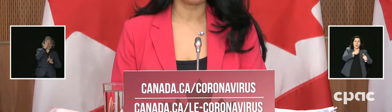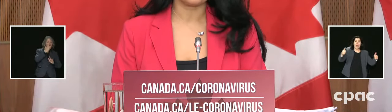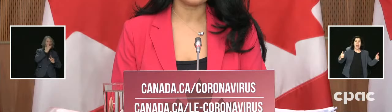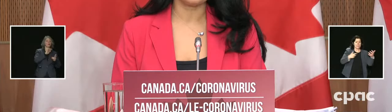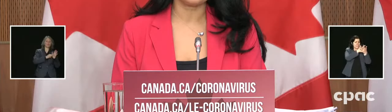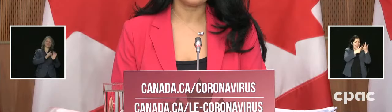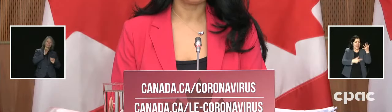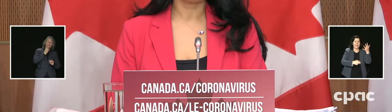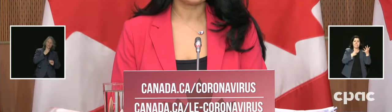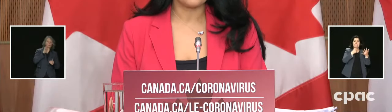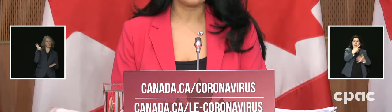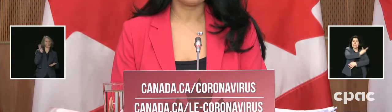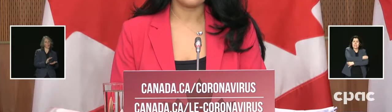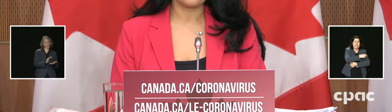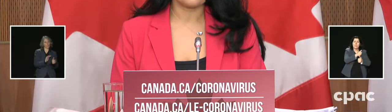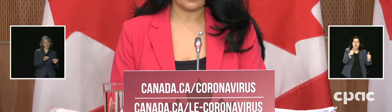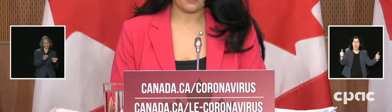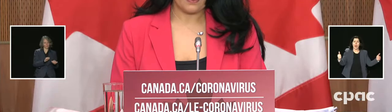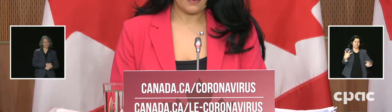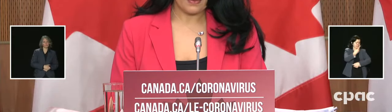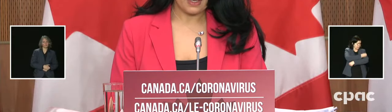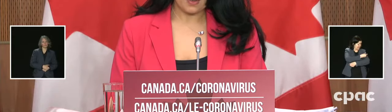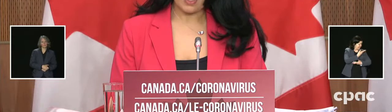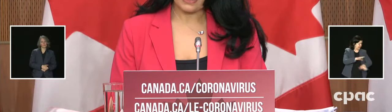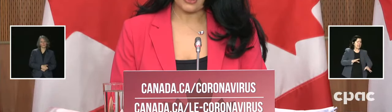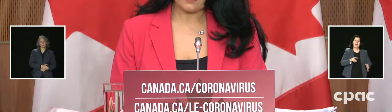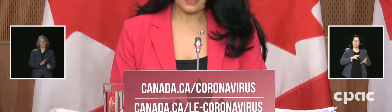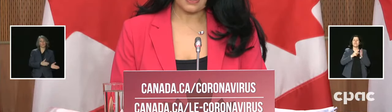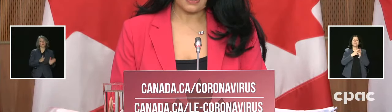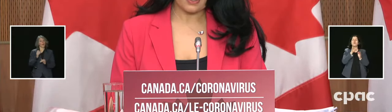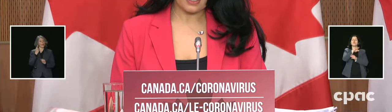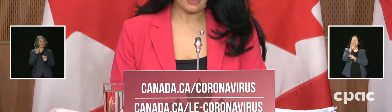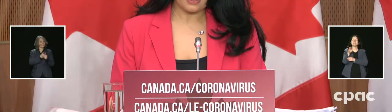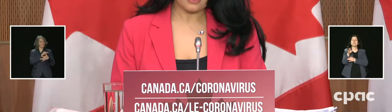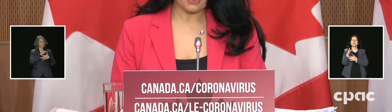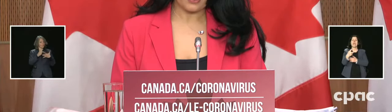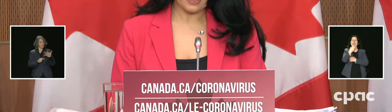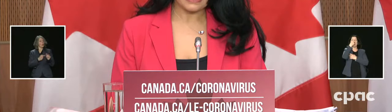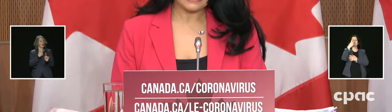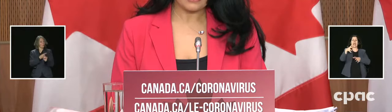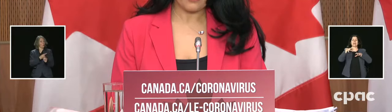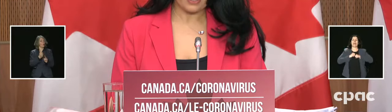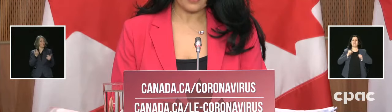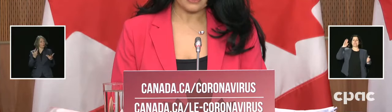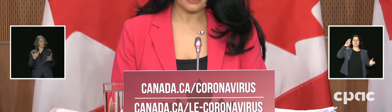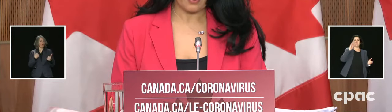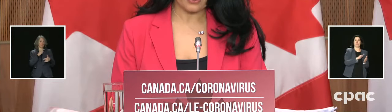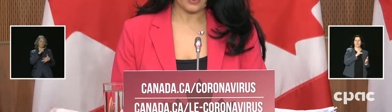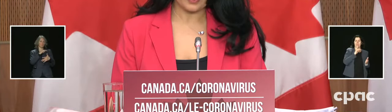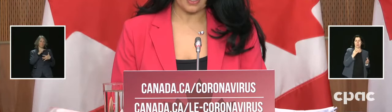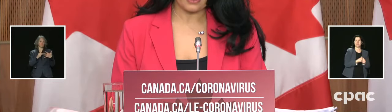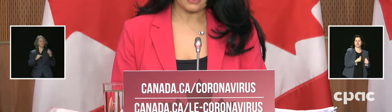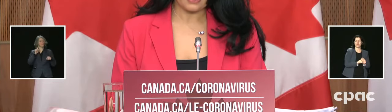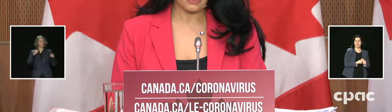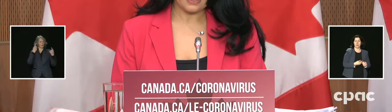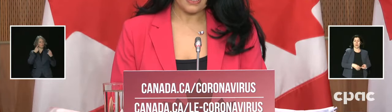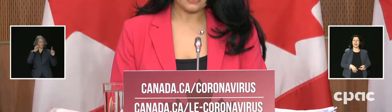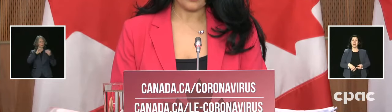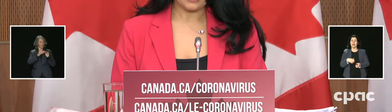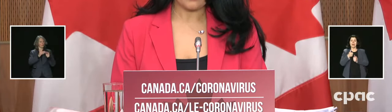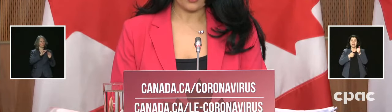getting COVID-19 is greatly reduced. And while each of the vaccines that Health Canada has authorized has different efficacy numbers, the reality